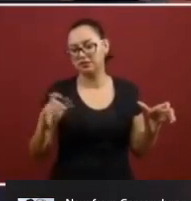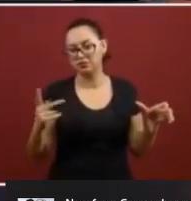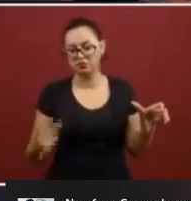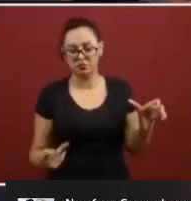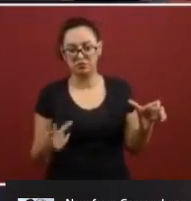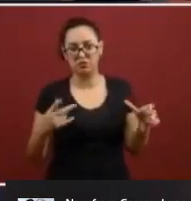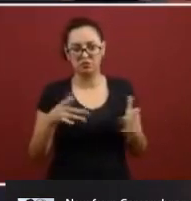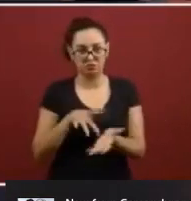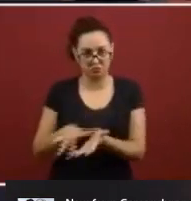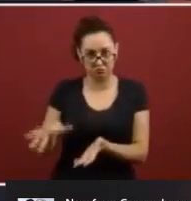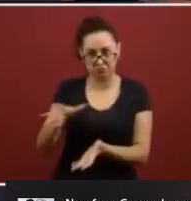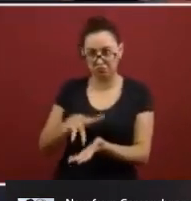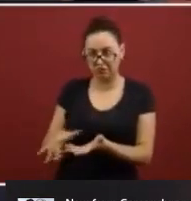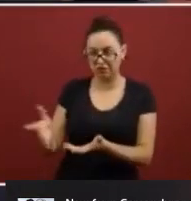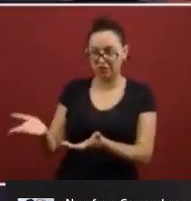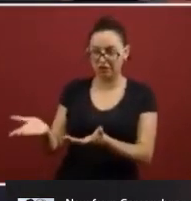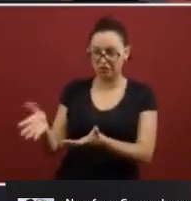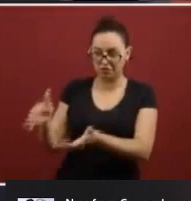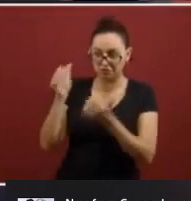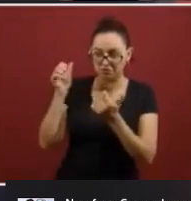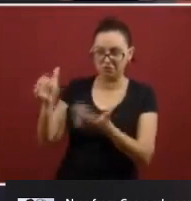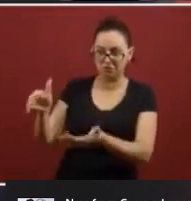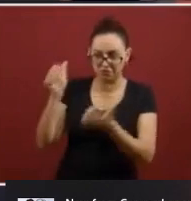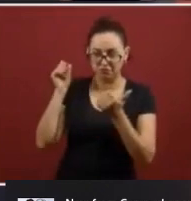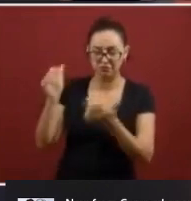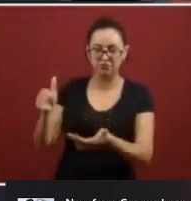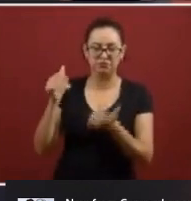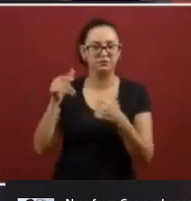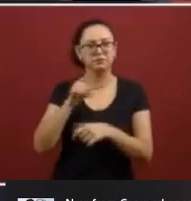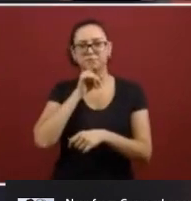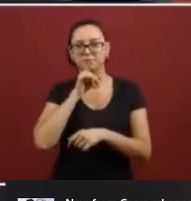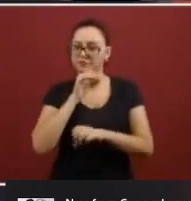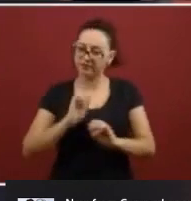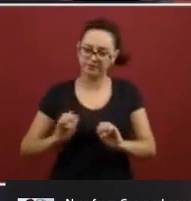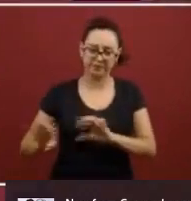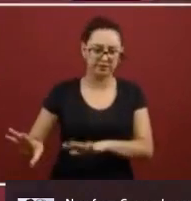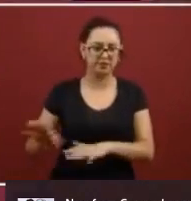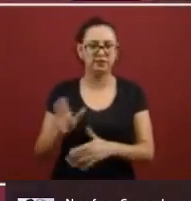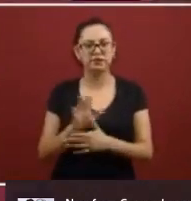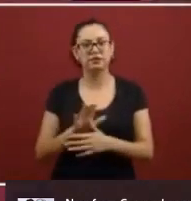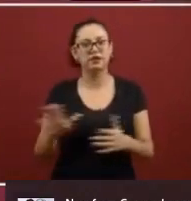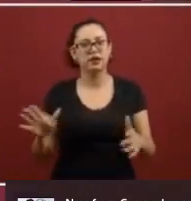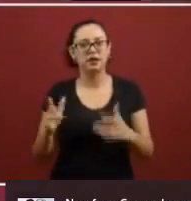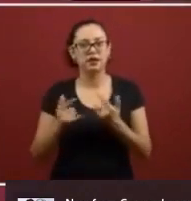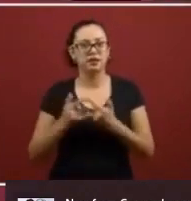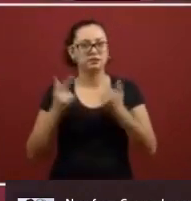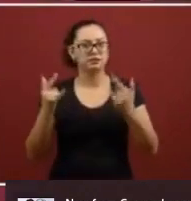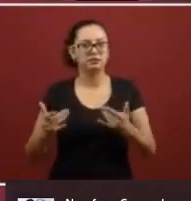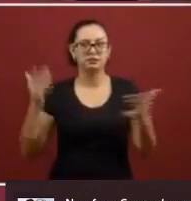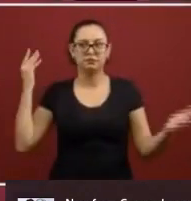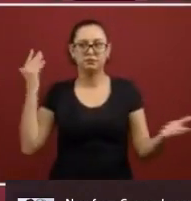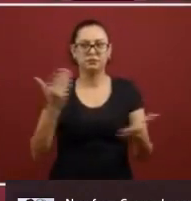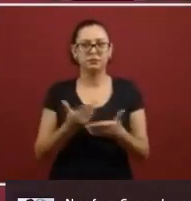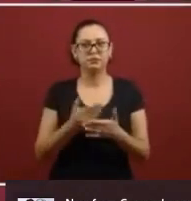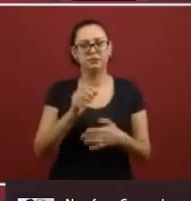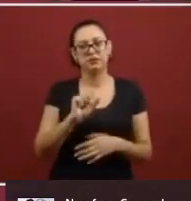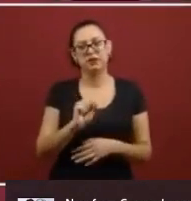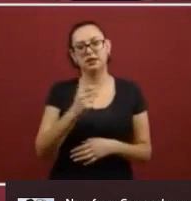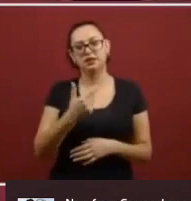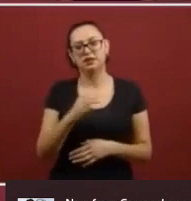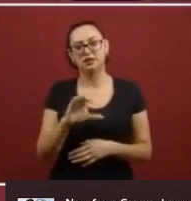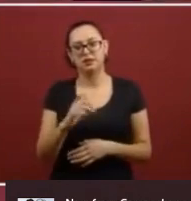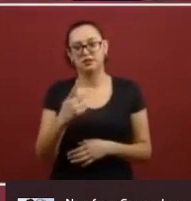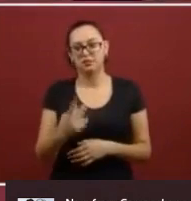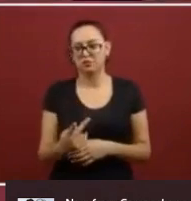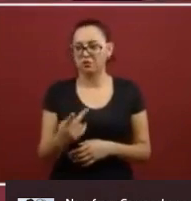Yeah, so they don't want porque someone, históricamente Hacienda, Hacienda to le keep quitaba a Pemex wringing out Pemex.